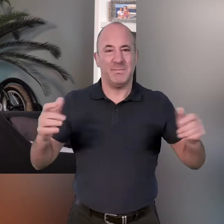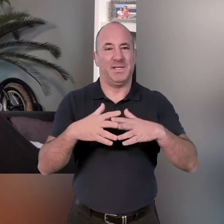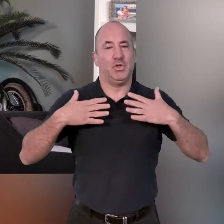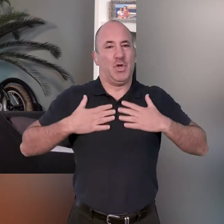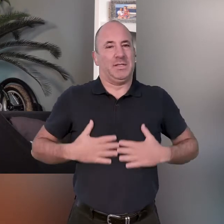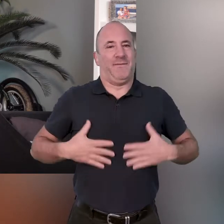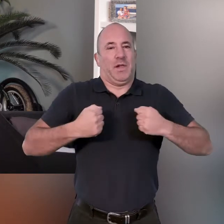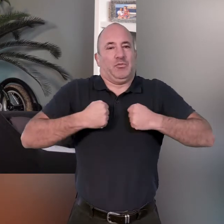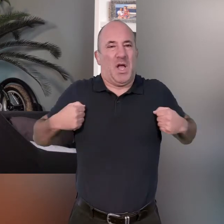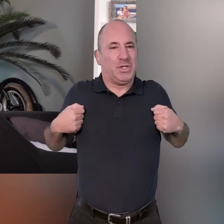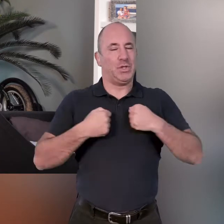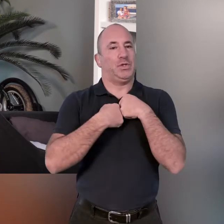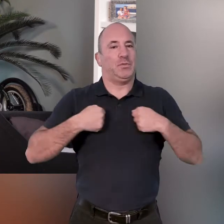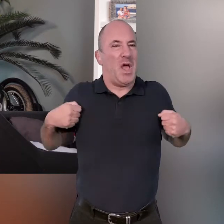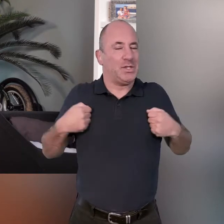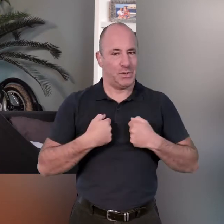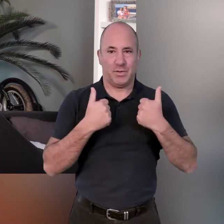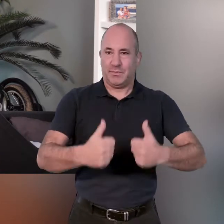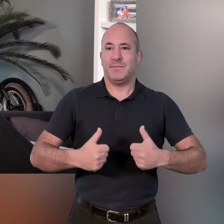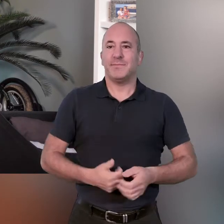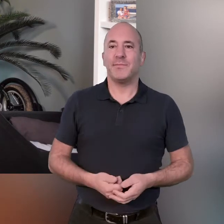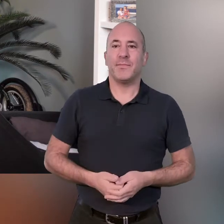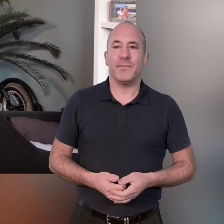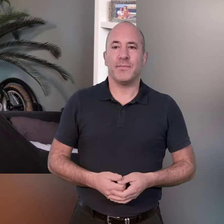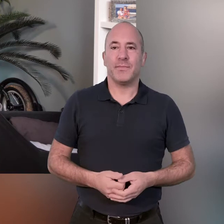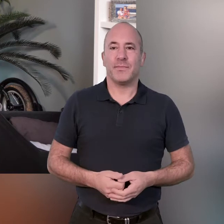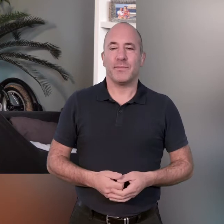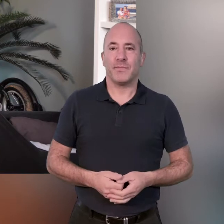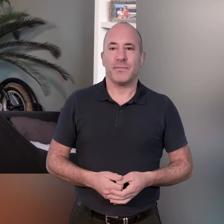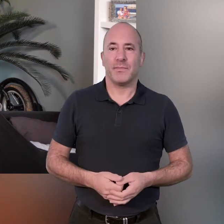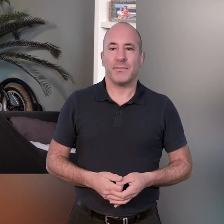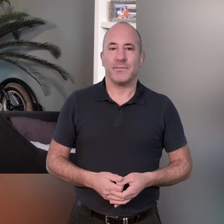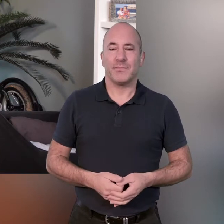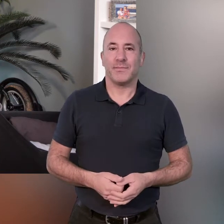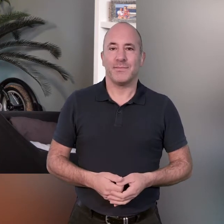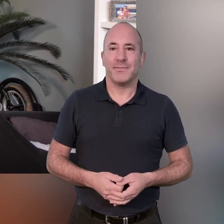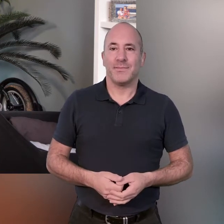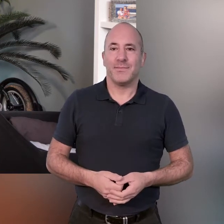sure we're feeling it in the chest there across this area. Good.